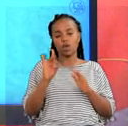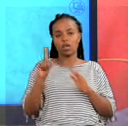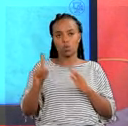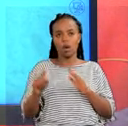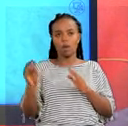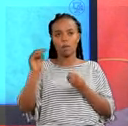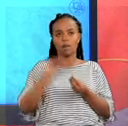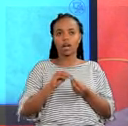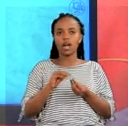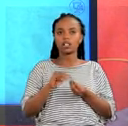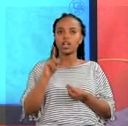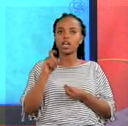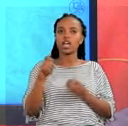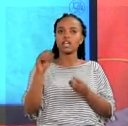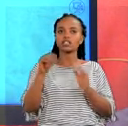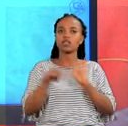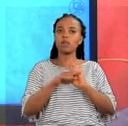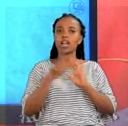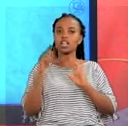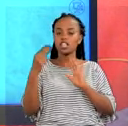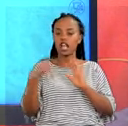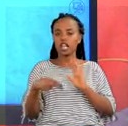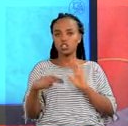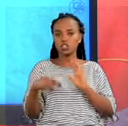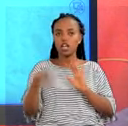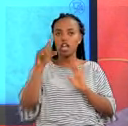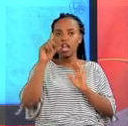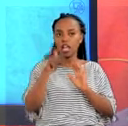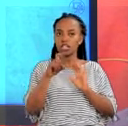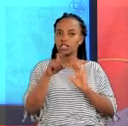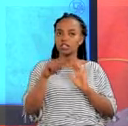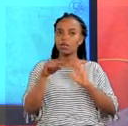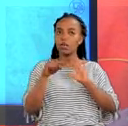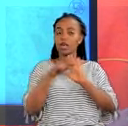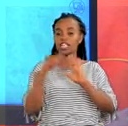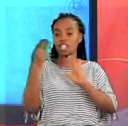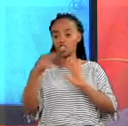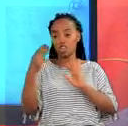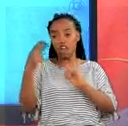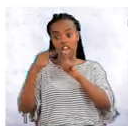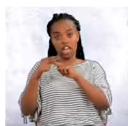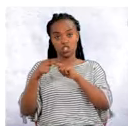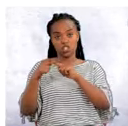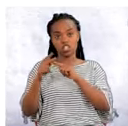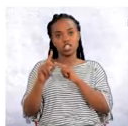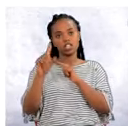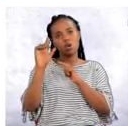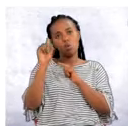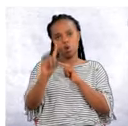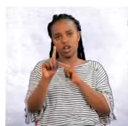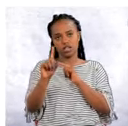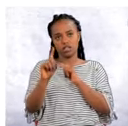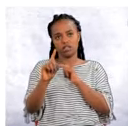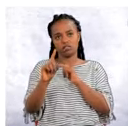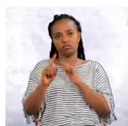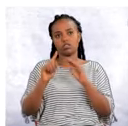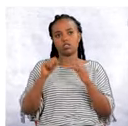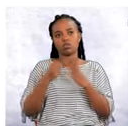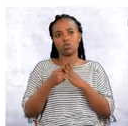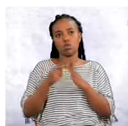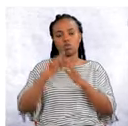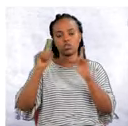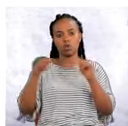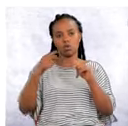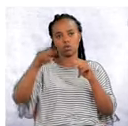plus x minus h, x minus our h is the center, x coordinate is 1, the whole